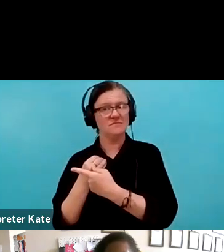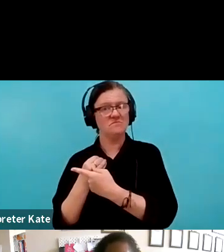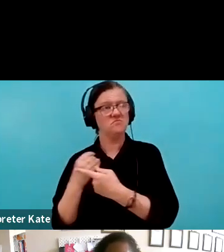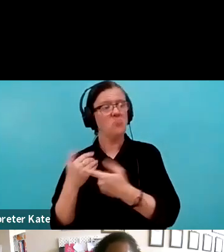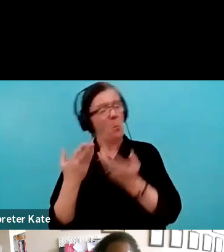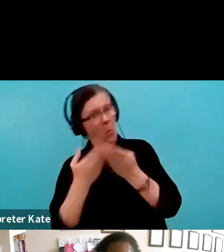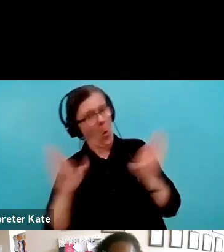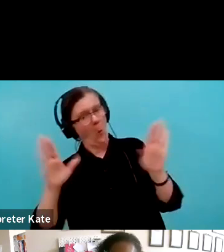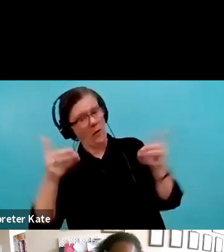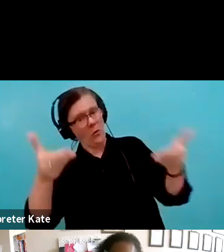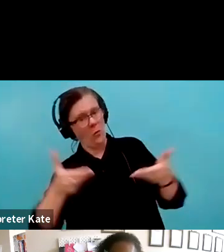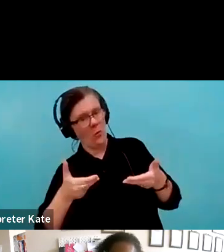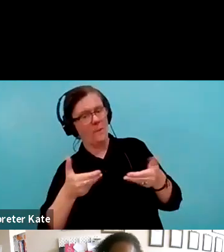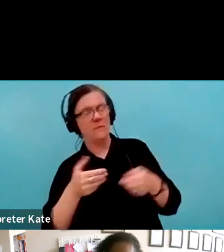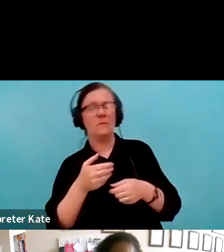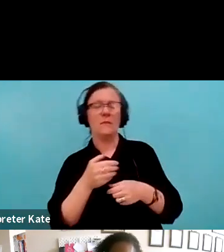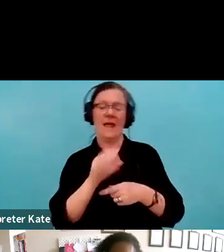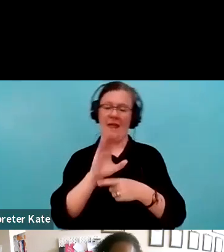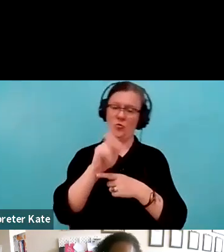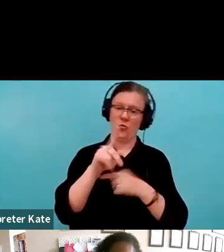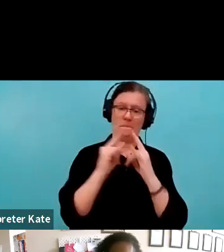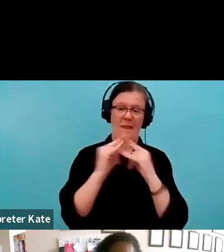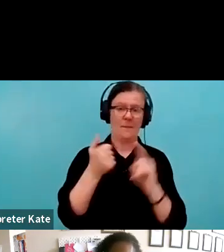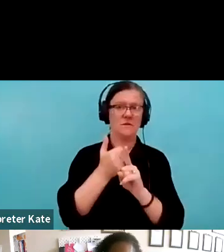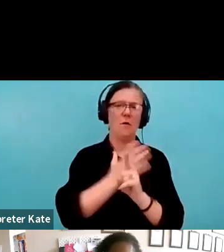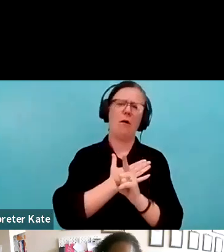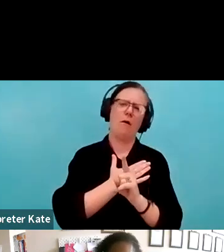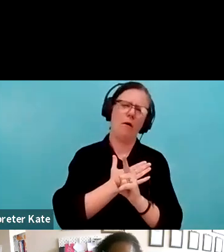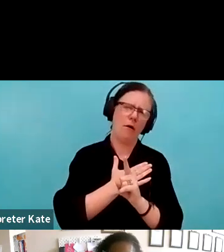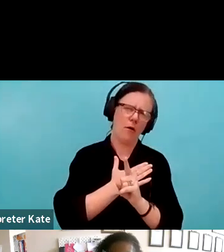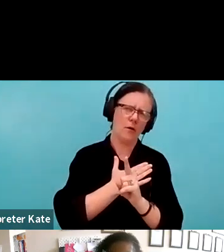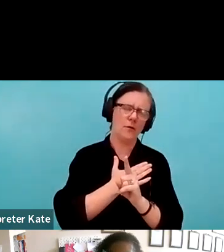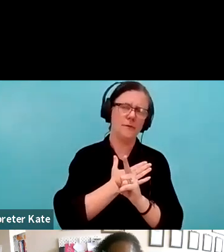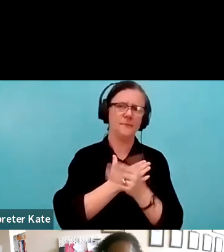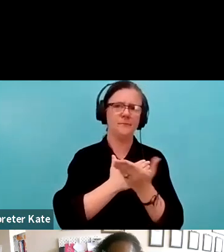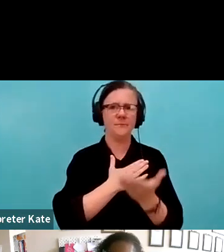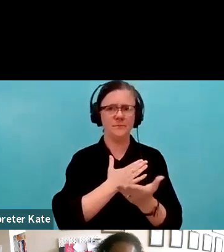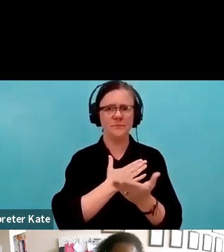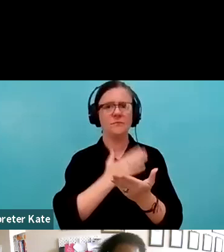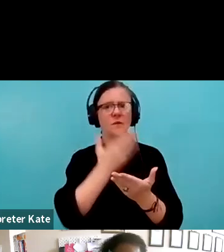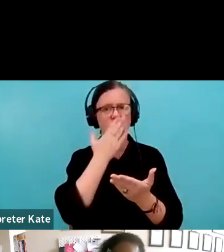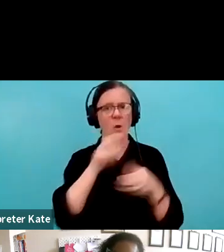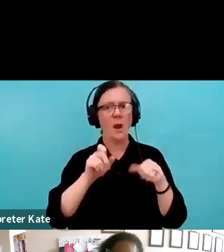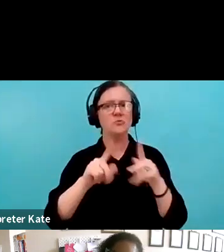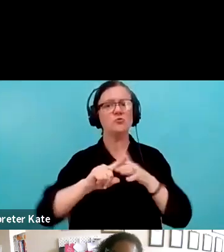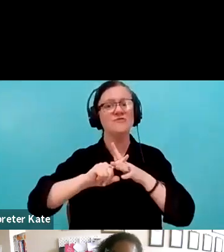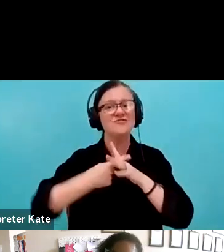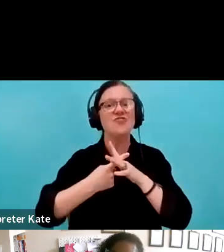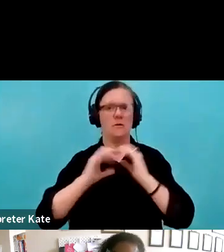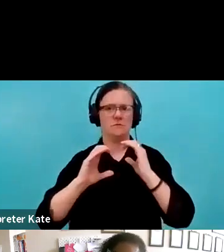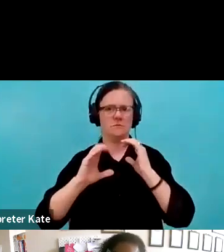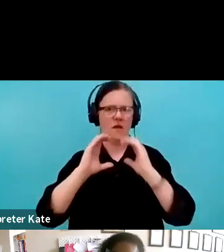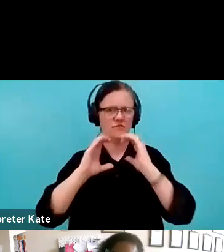open to. And Crip Camp, what I love about Crip Camp is, we say it's a conversation starter. And so it's